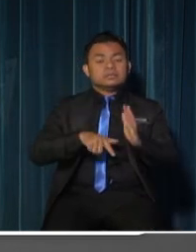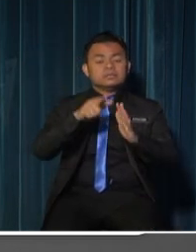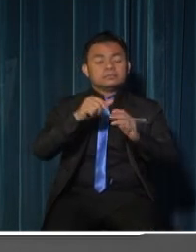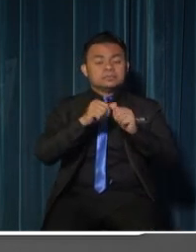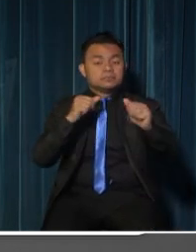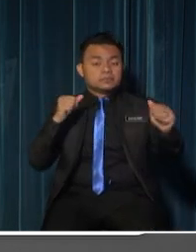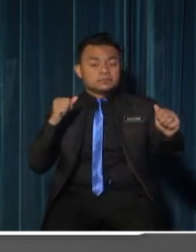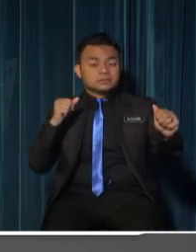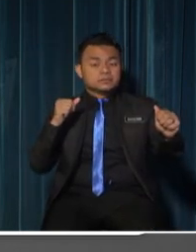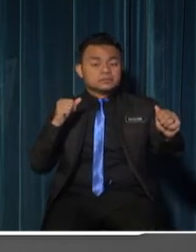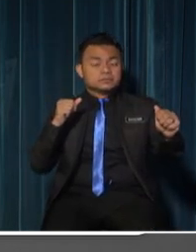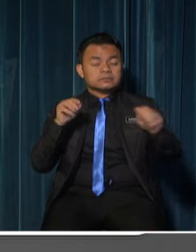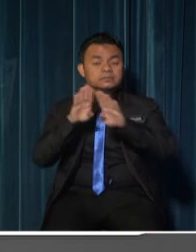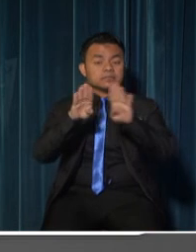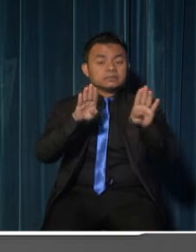to Earth.